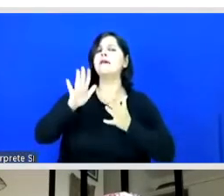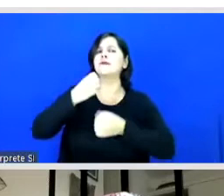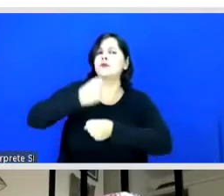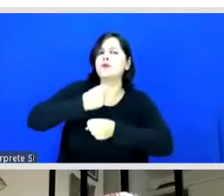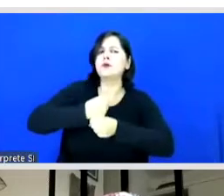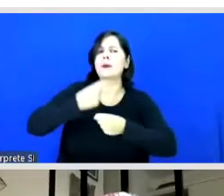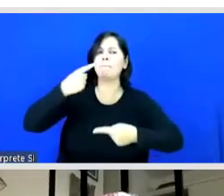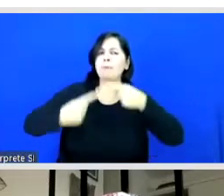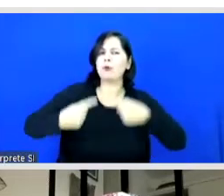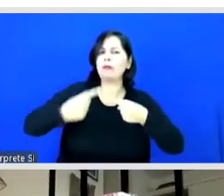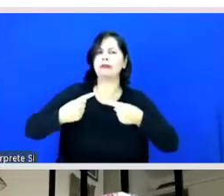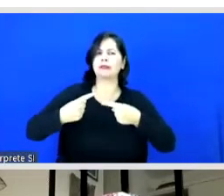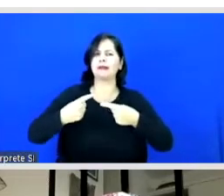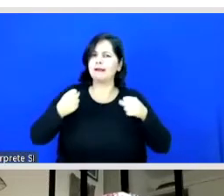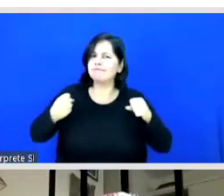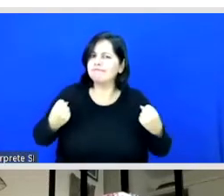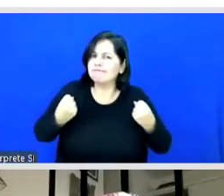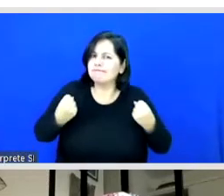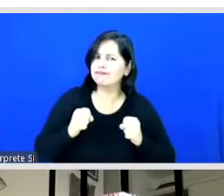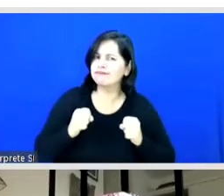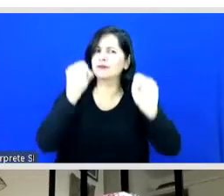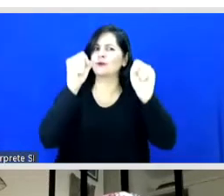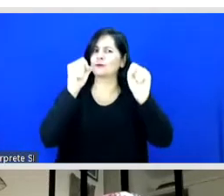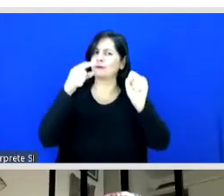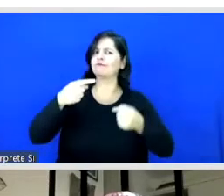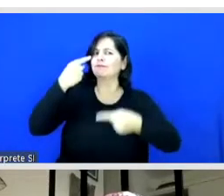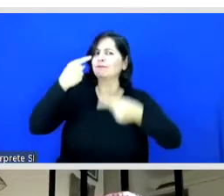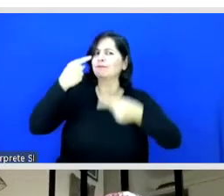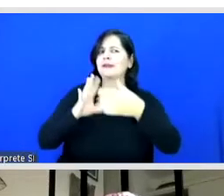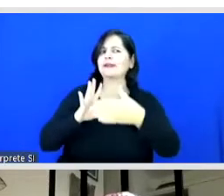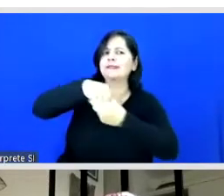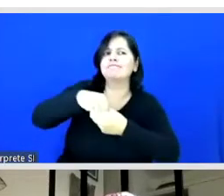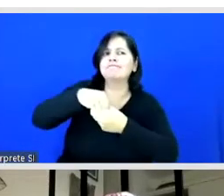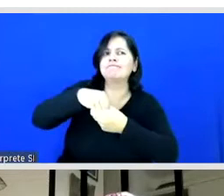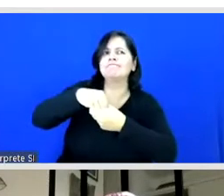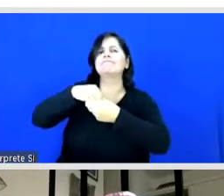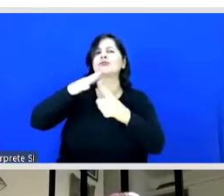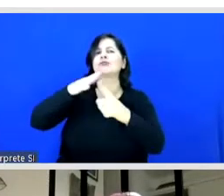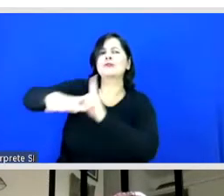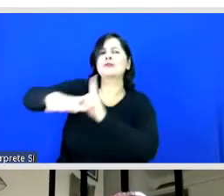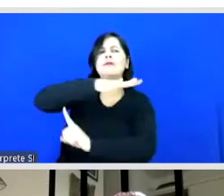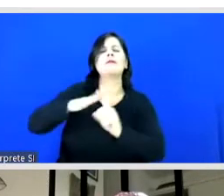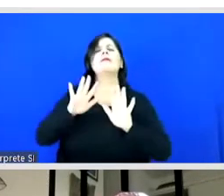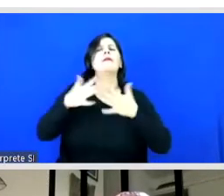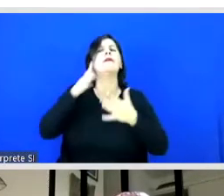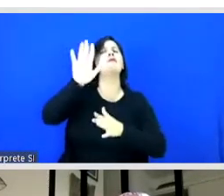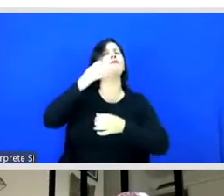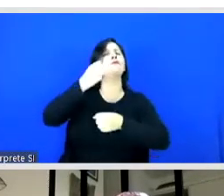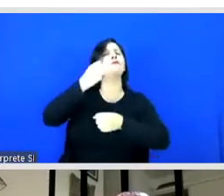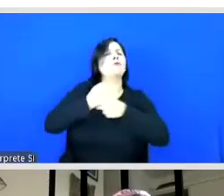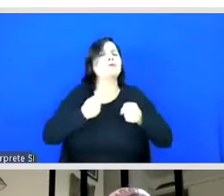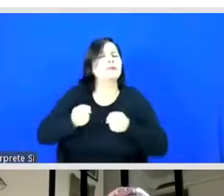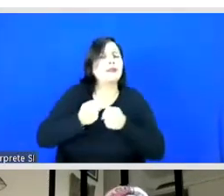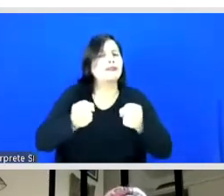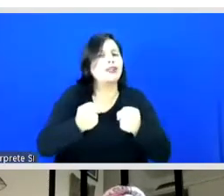course in this race against time that it's climate change? What are some of the emerging strategies